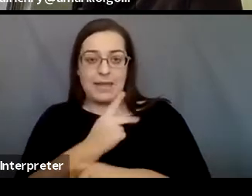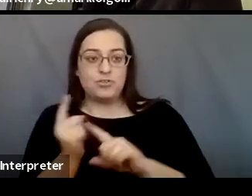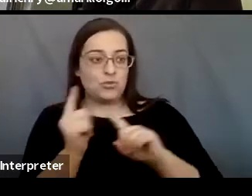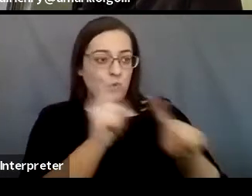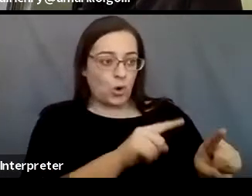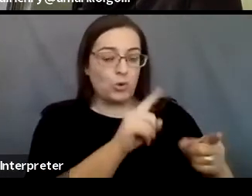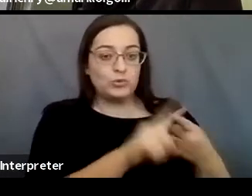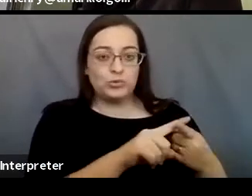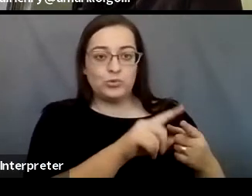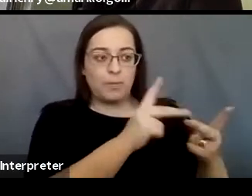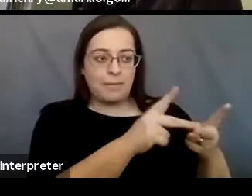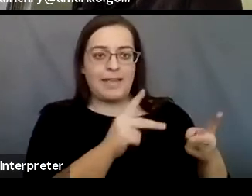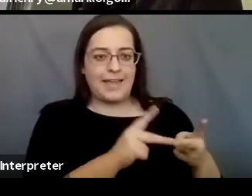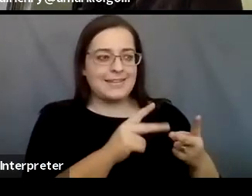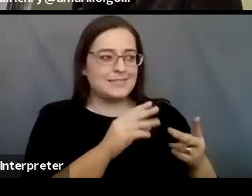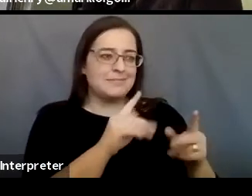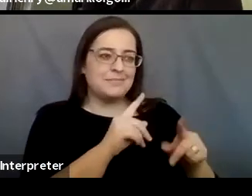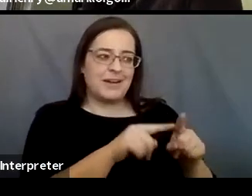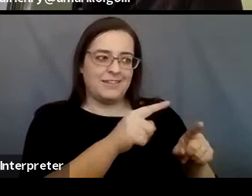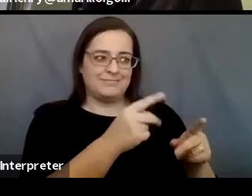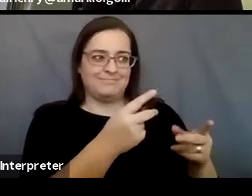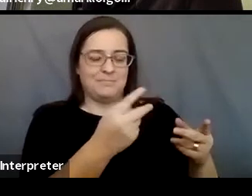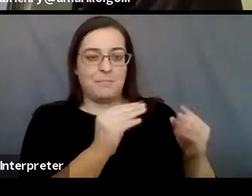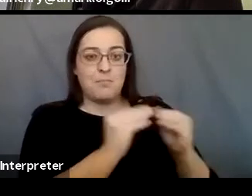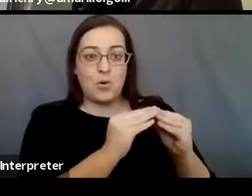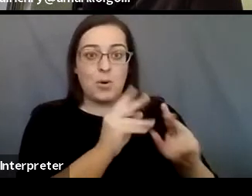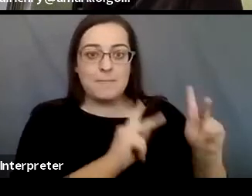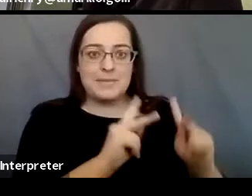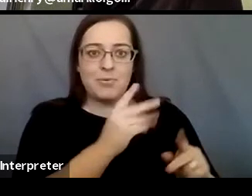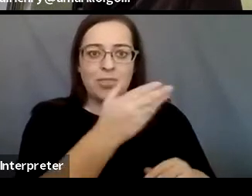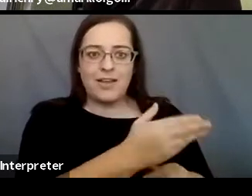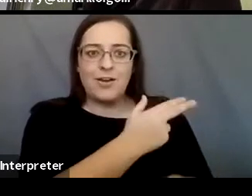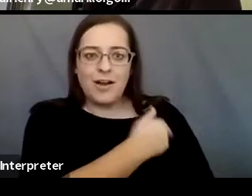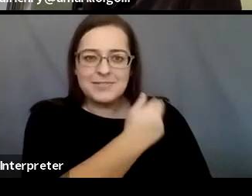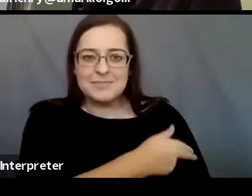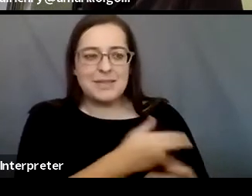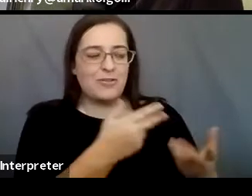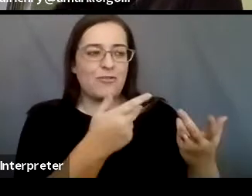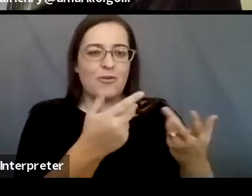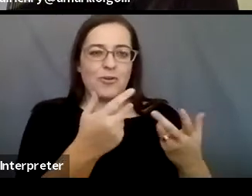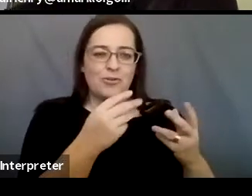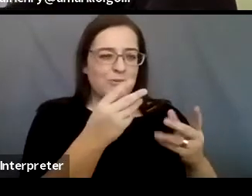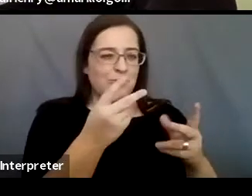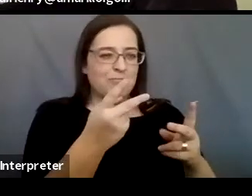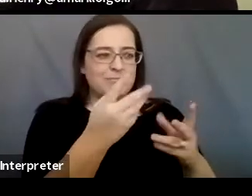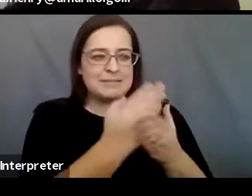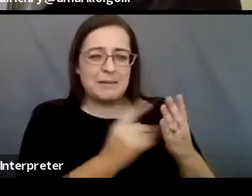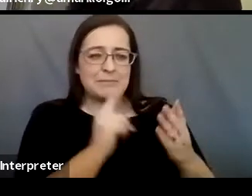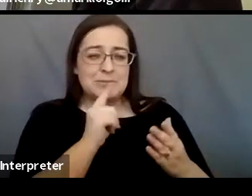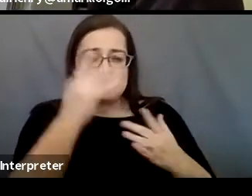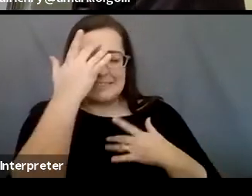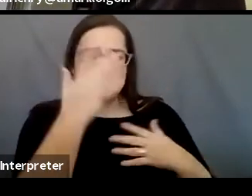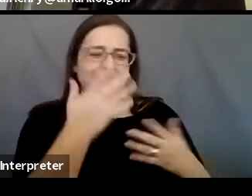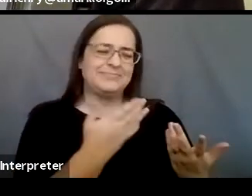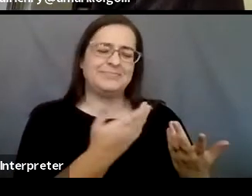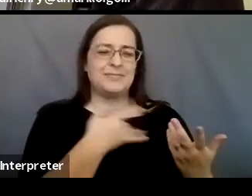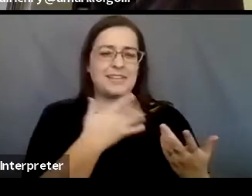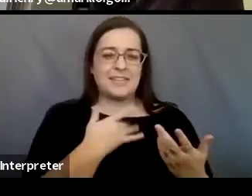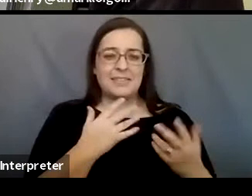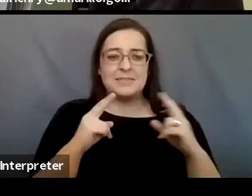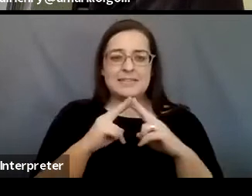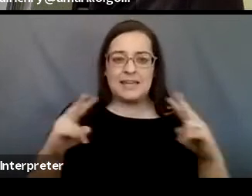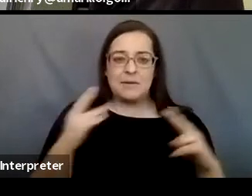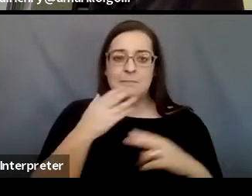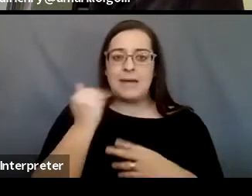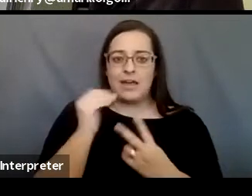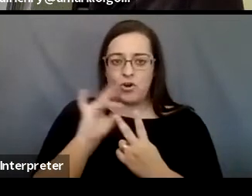that are more ill, that require hospitalization, is part of the reason why we felt like the tent strategy could be a better alternative